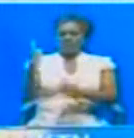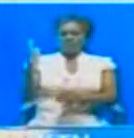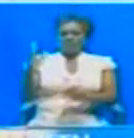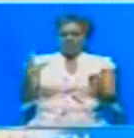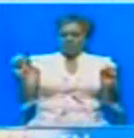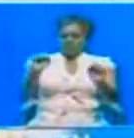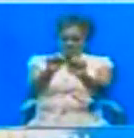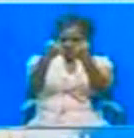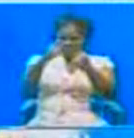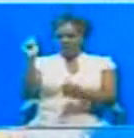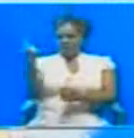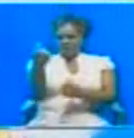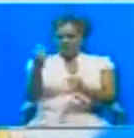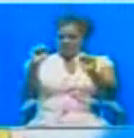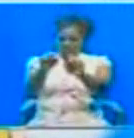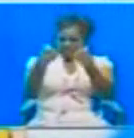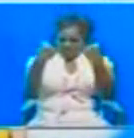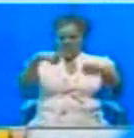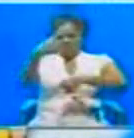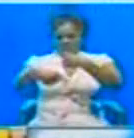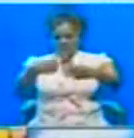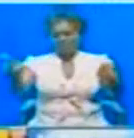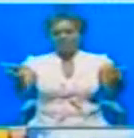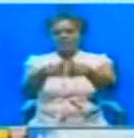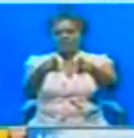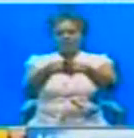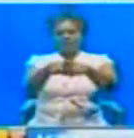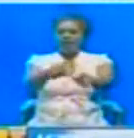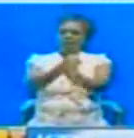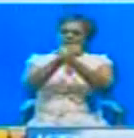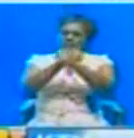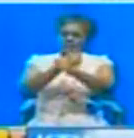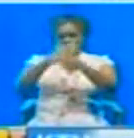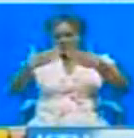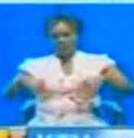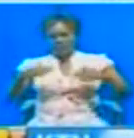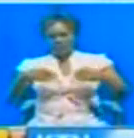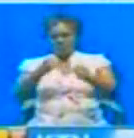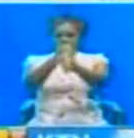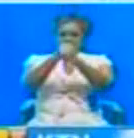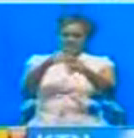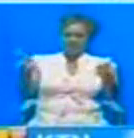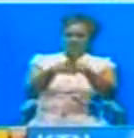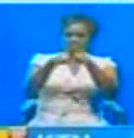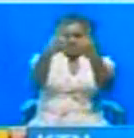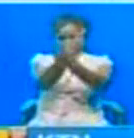Kenya, we secure progress. By protecting our people, we protect